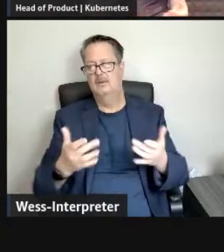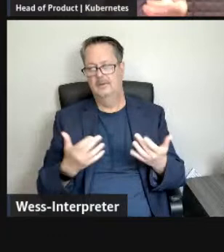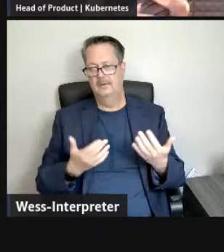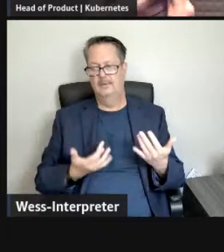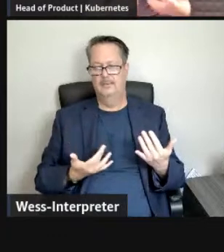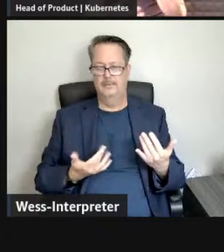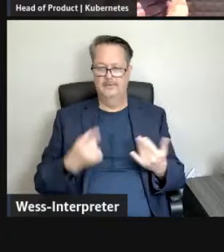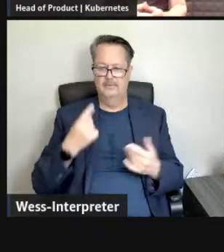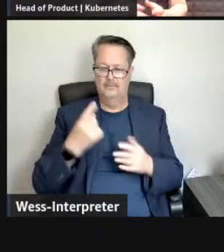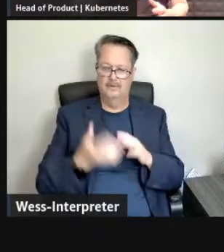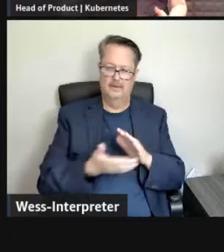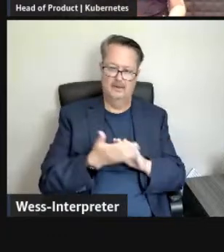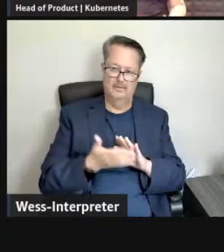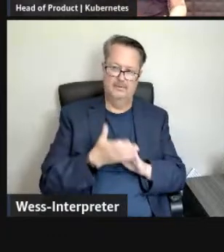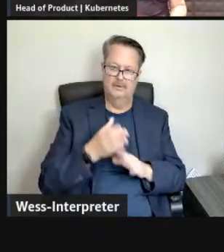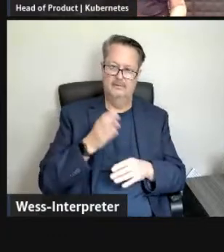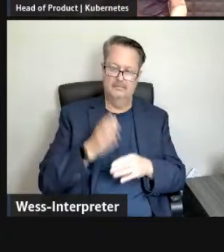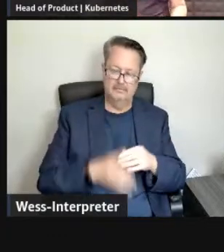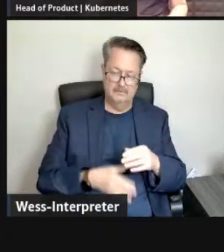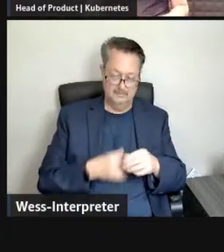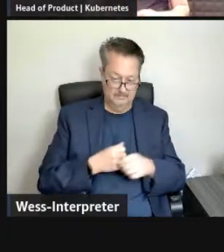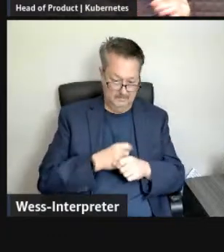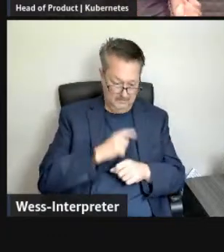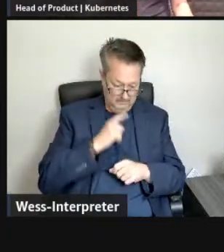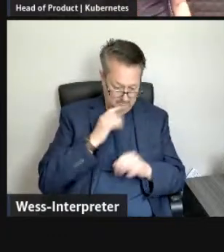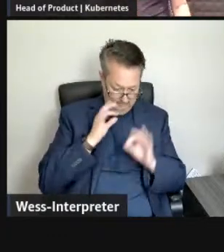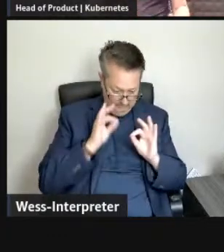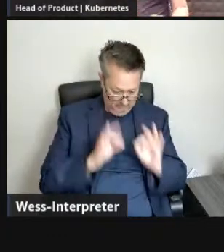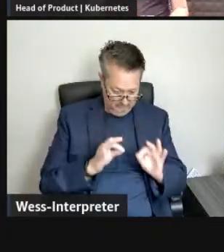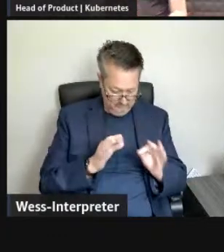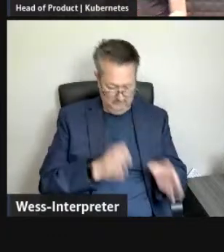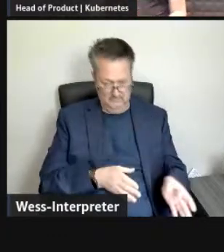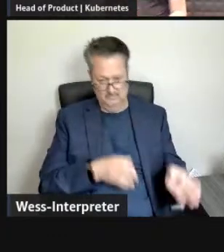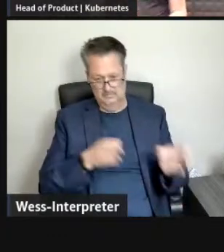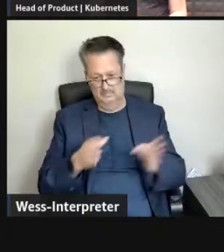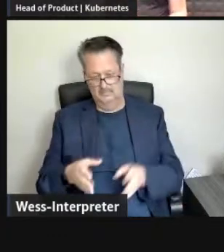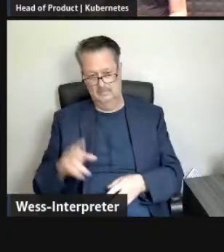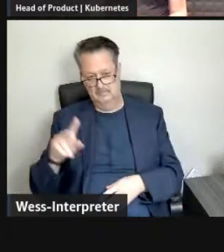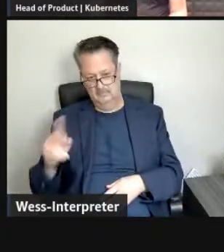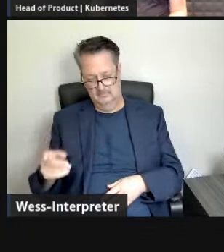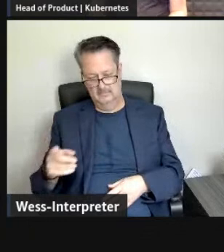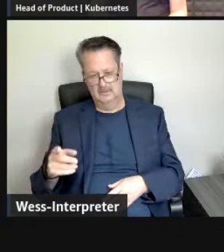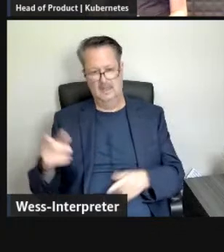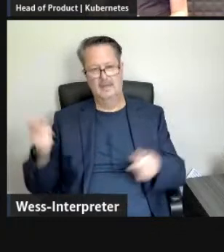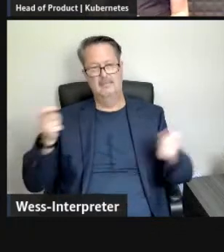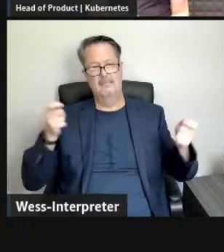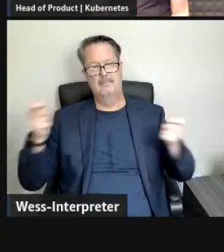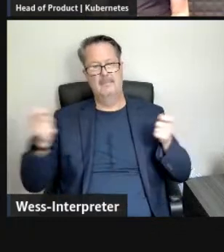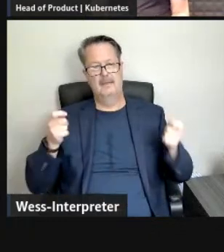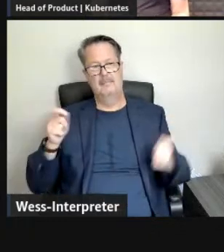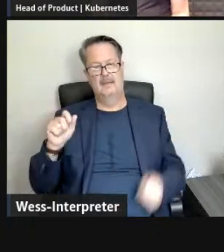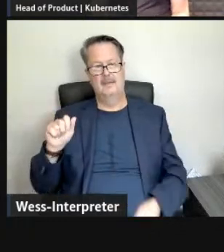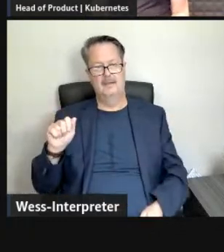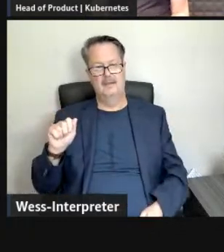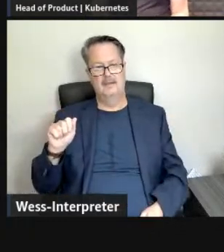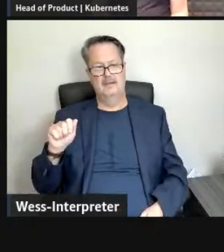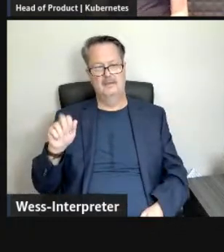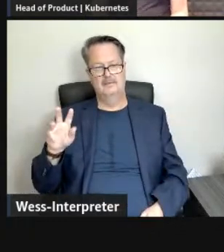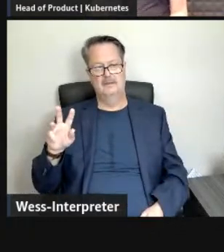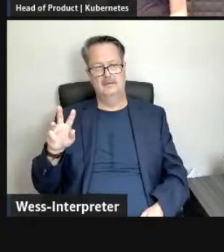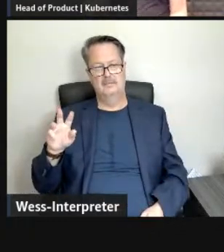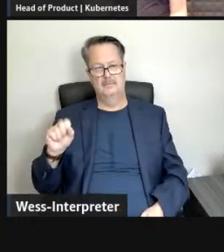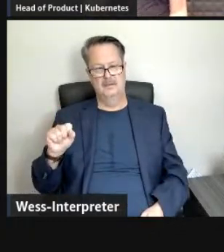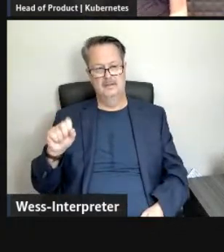to complete, we check that it's healthy, then we move to the next one, and it's fully managed by AWS. The second thing that we're working on is